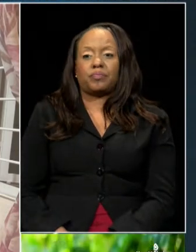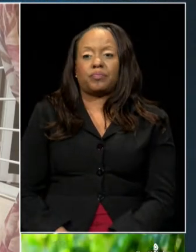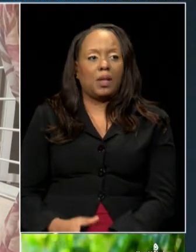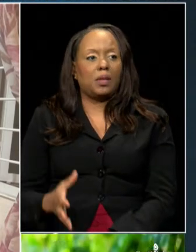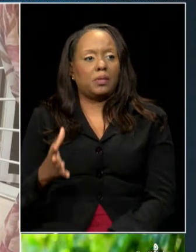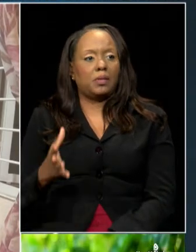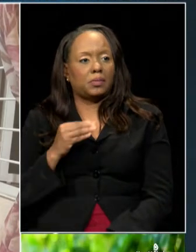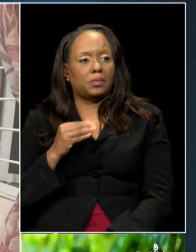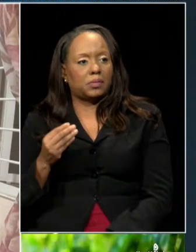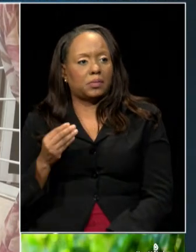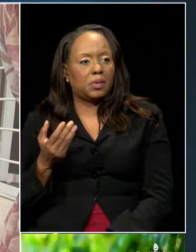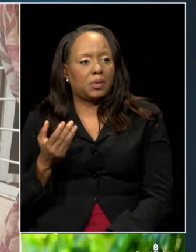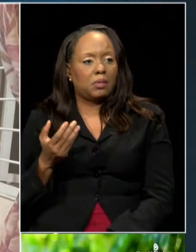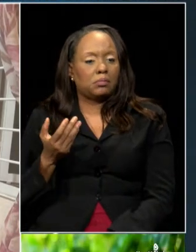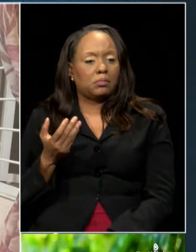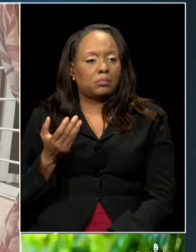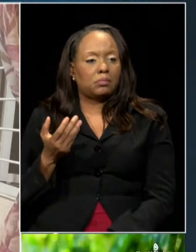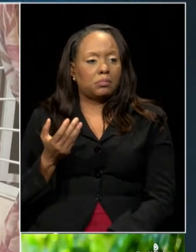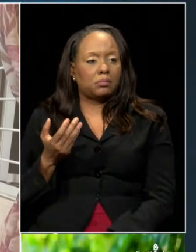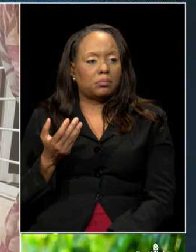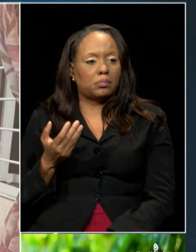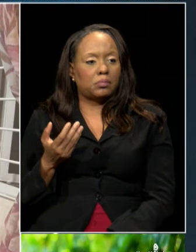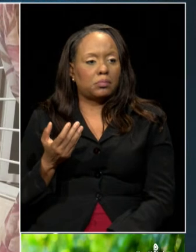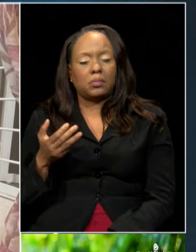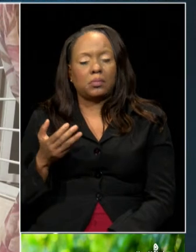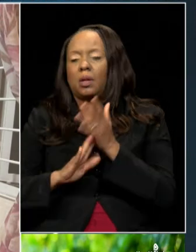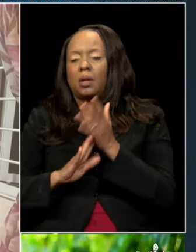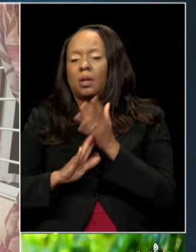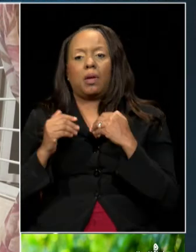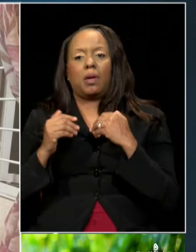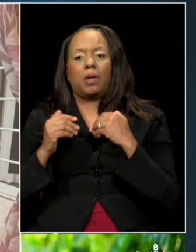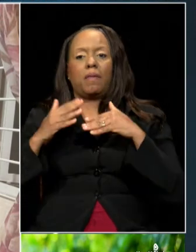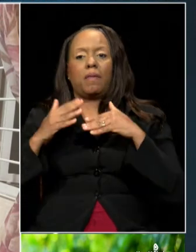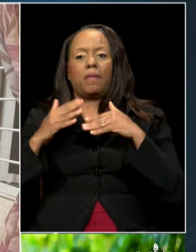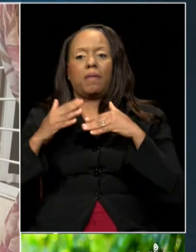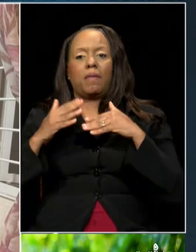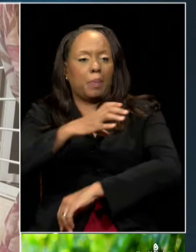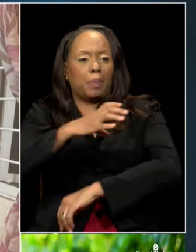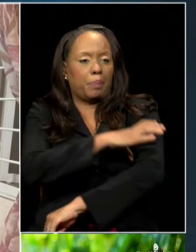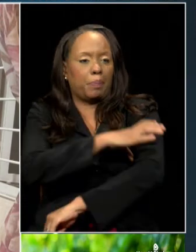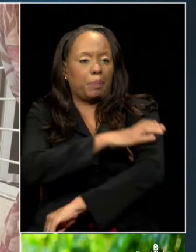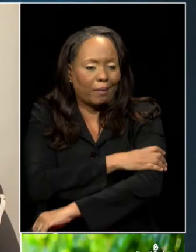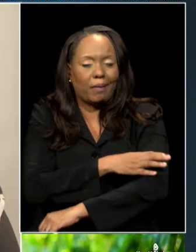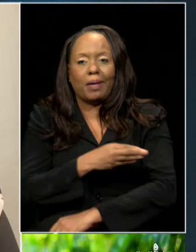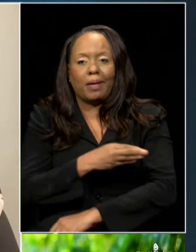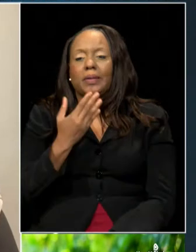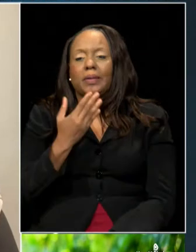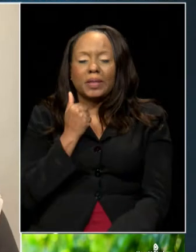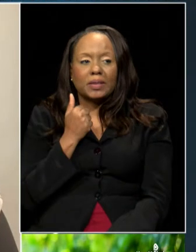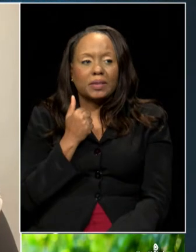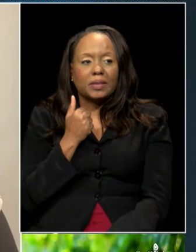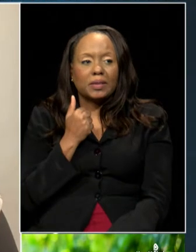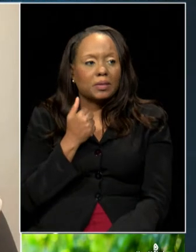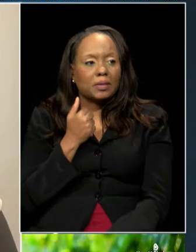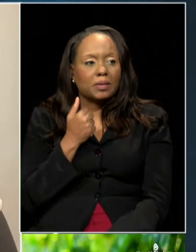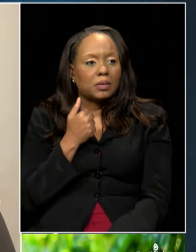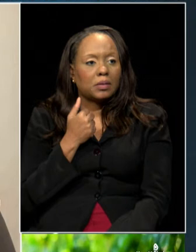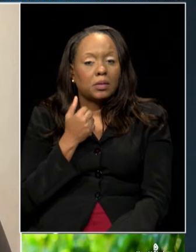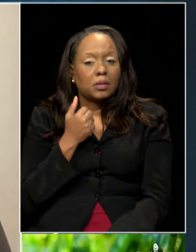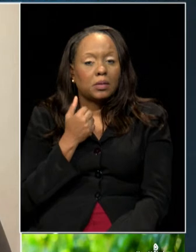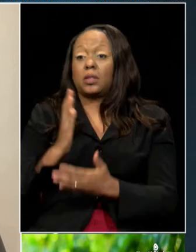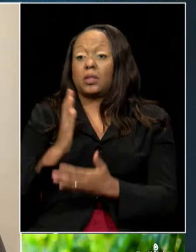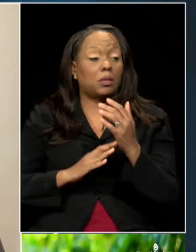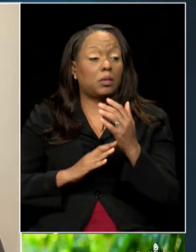factors, such as uncontrolled high blood pressure or diabetes. Not having those factors, you're saying